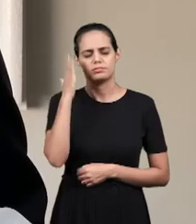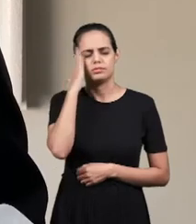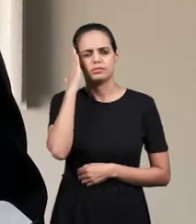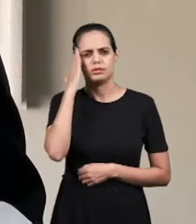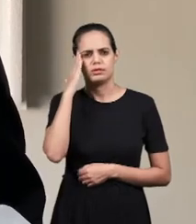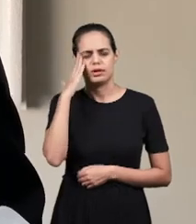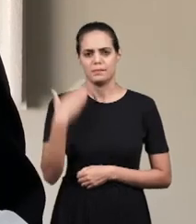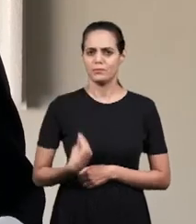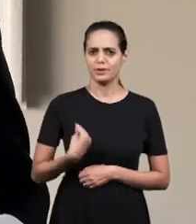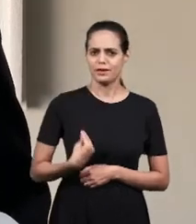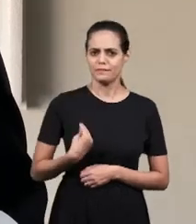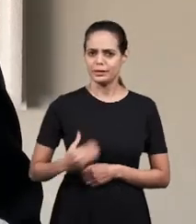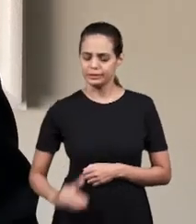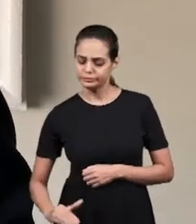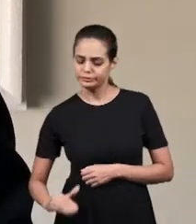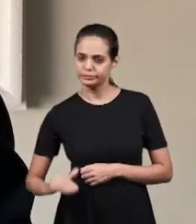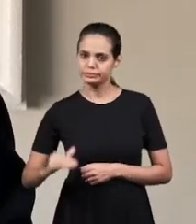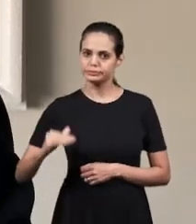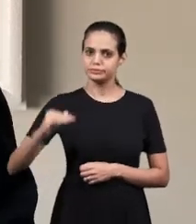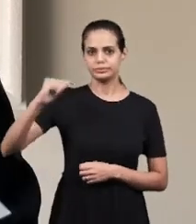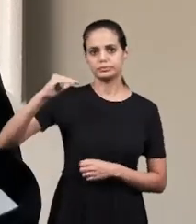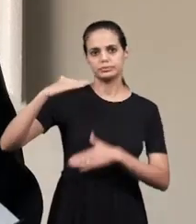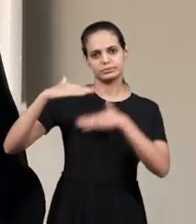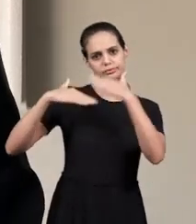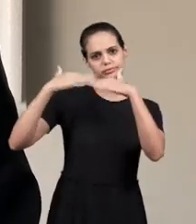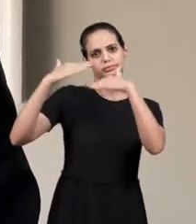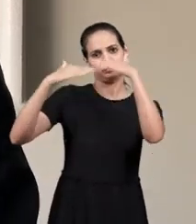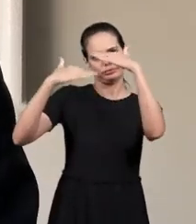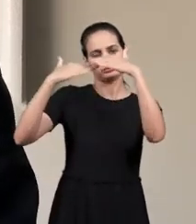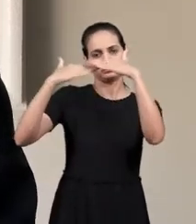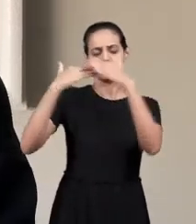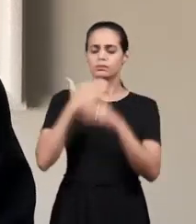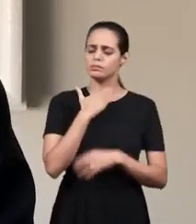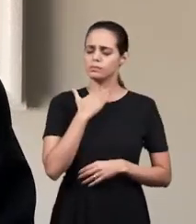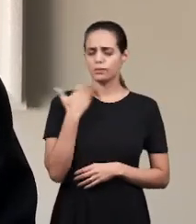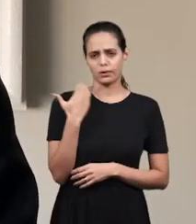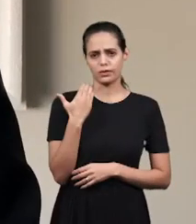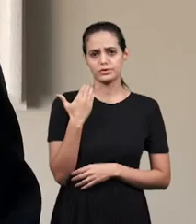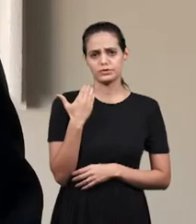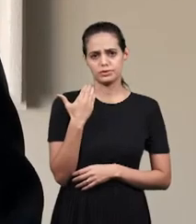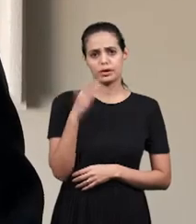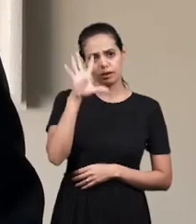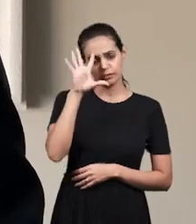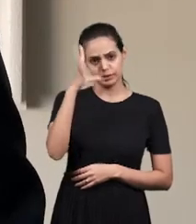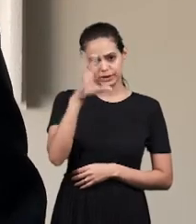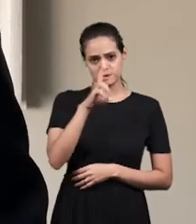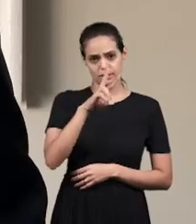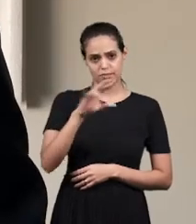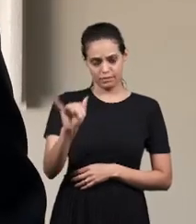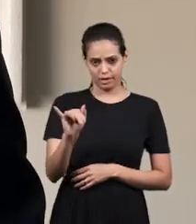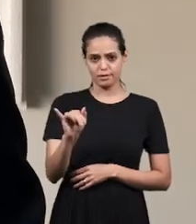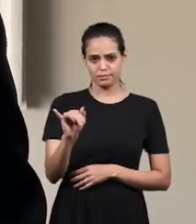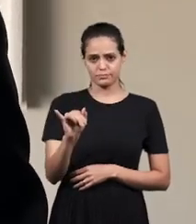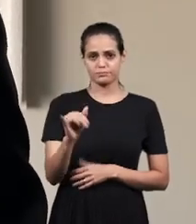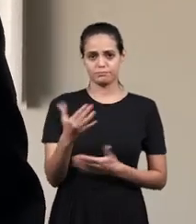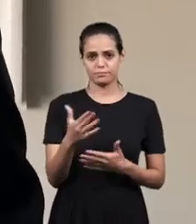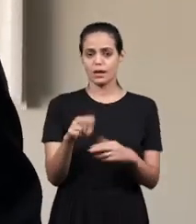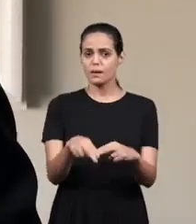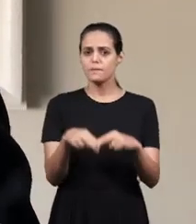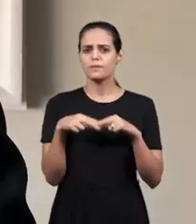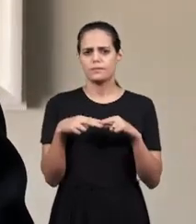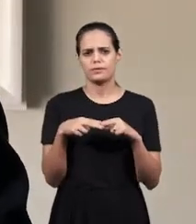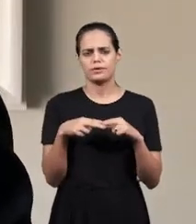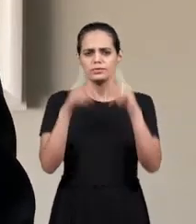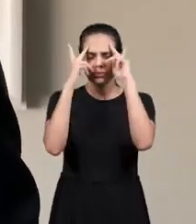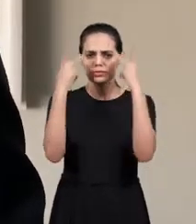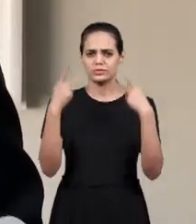is a certainty that's inevitable for man. So that's why man, in a certain meaning, is always